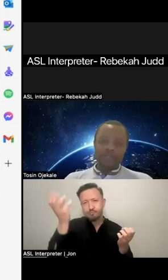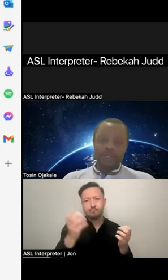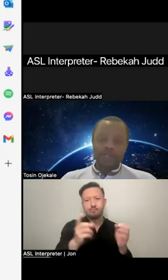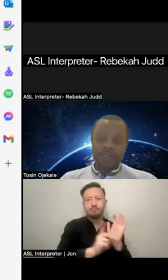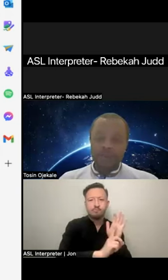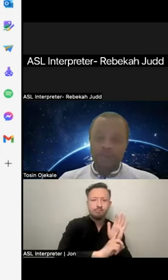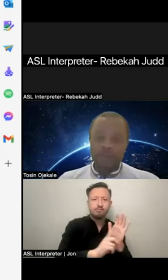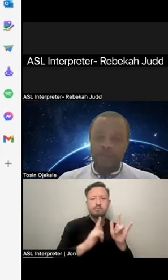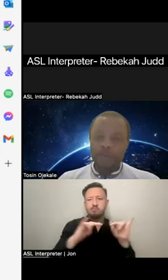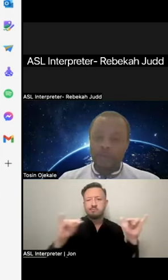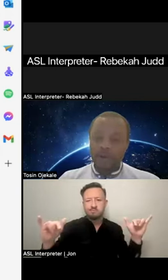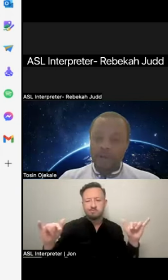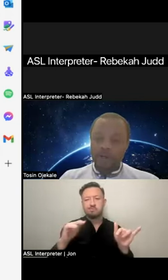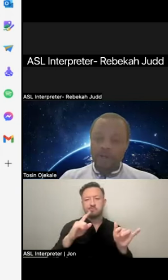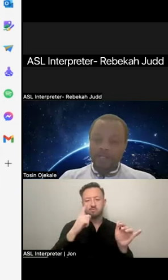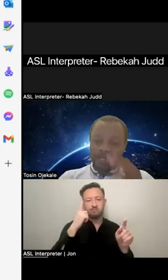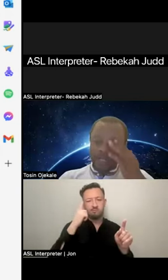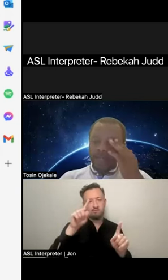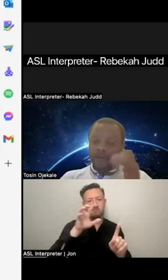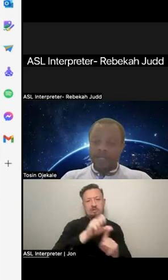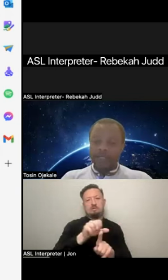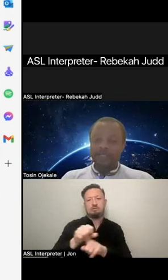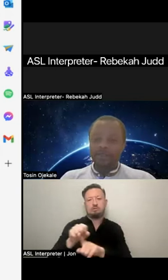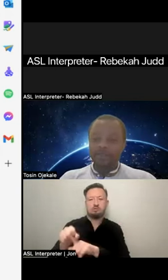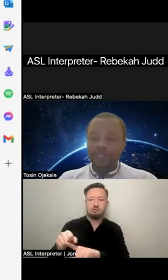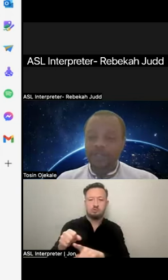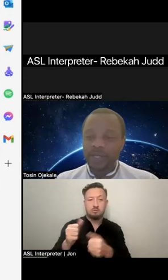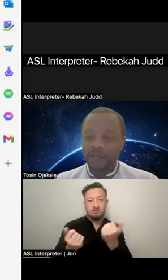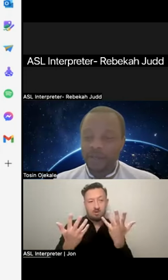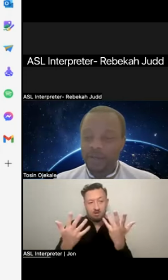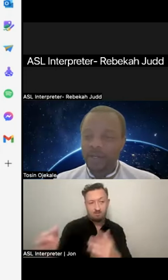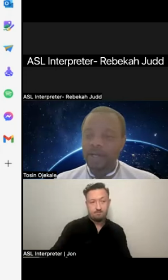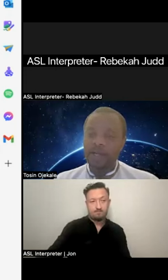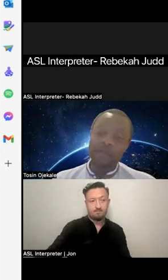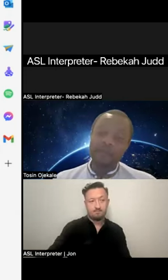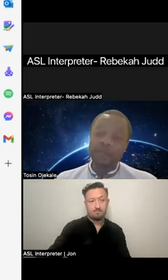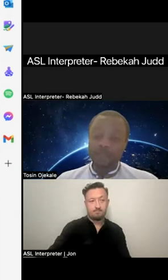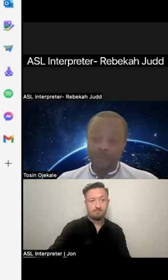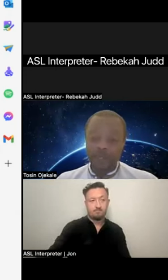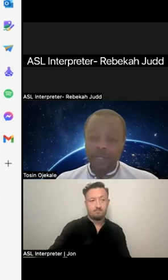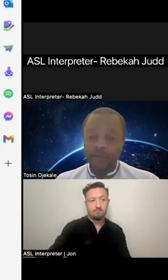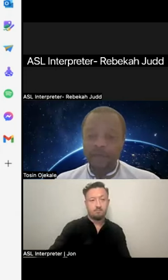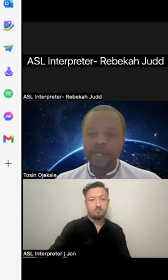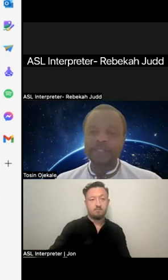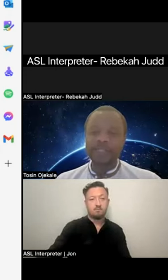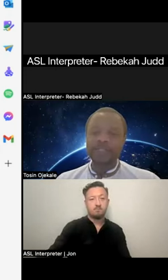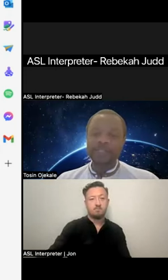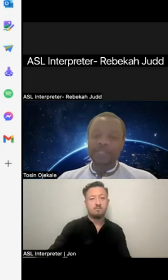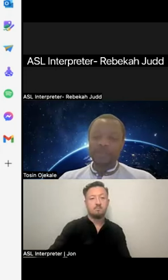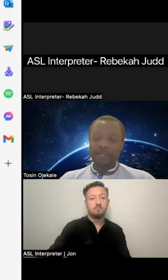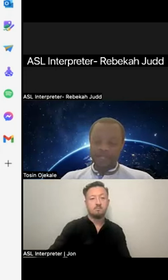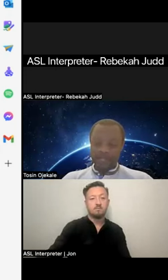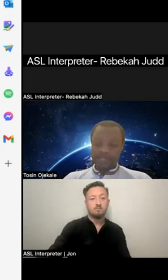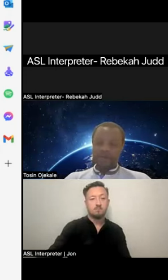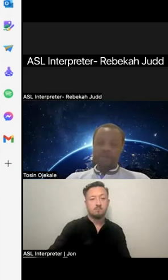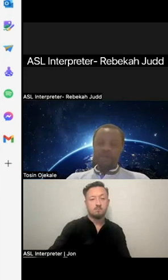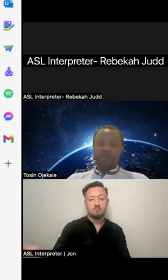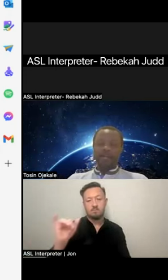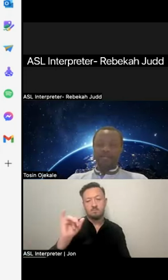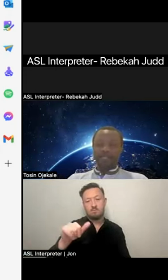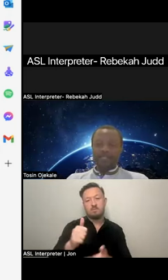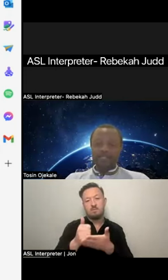detection. So for more on fire detection methods and a video showing fire detection system in the data center